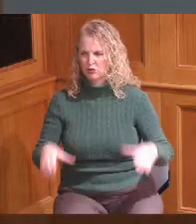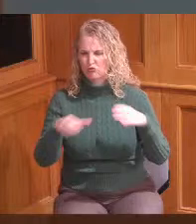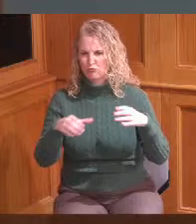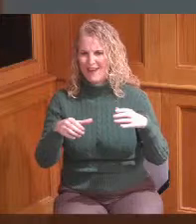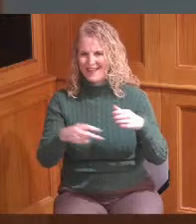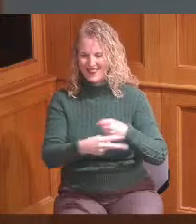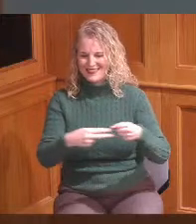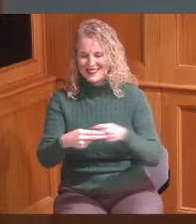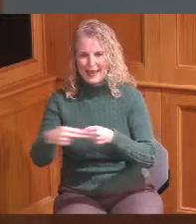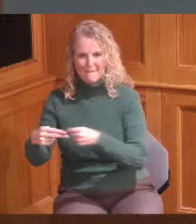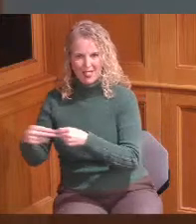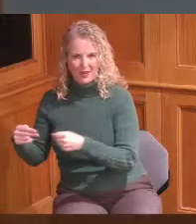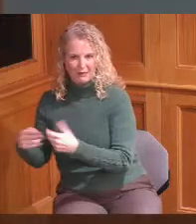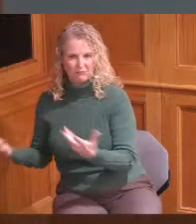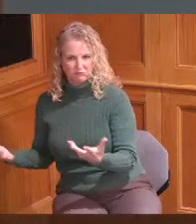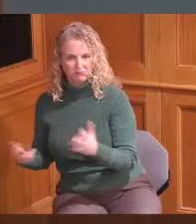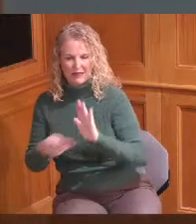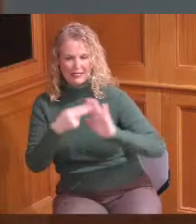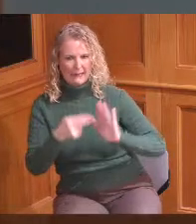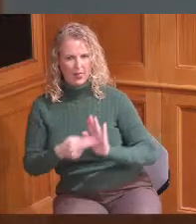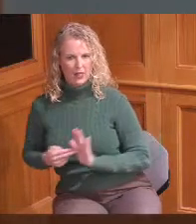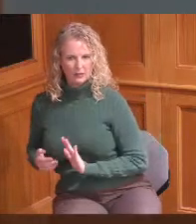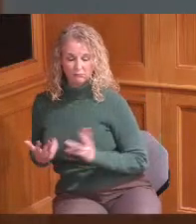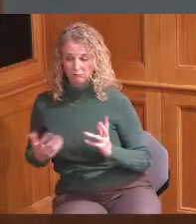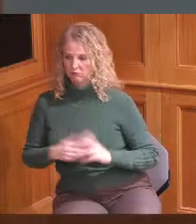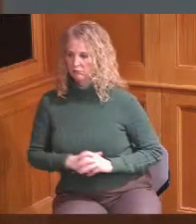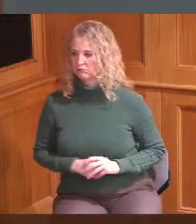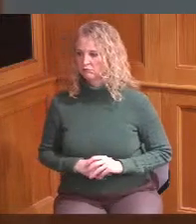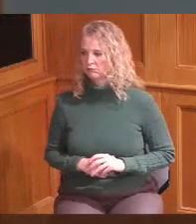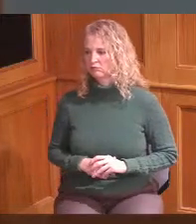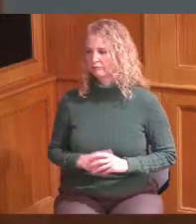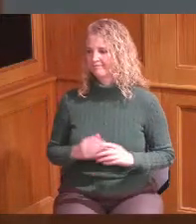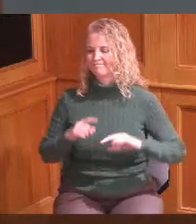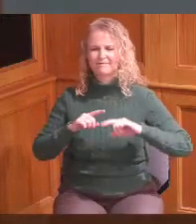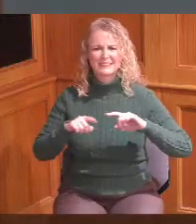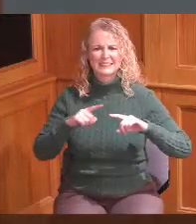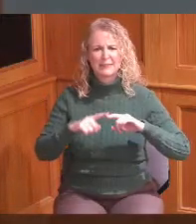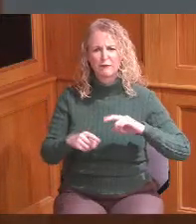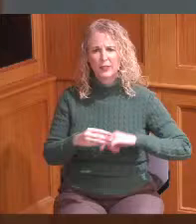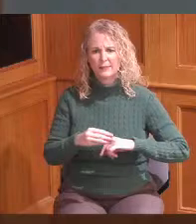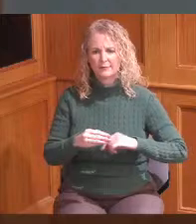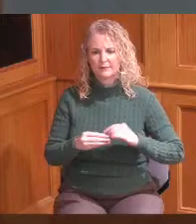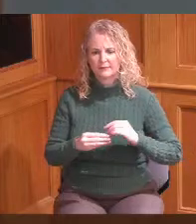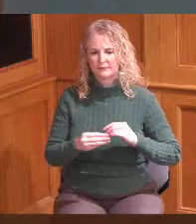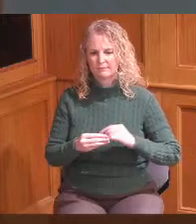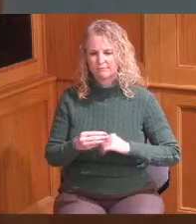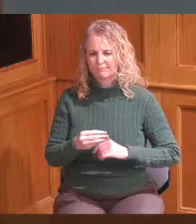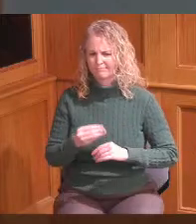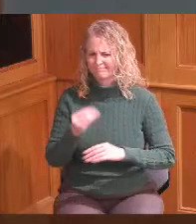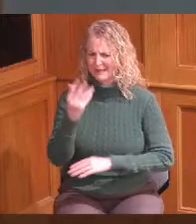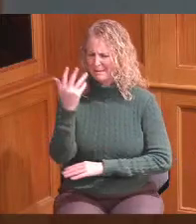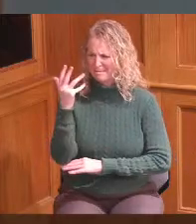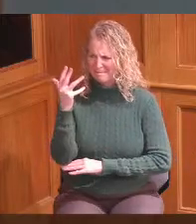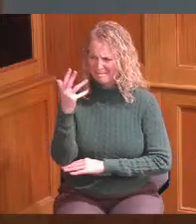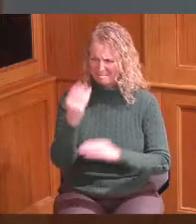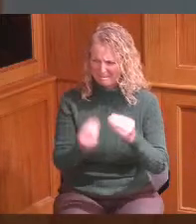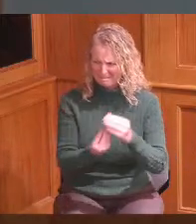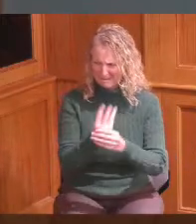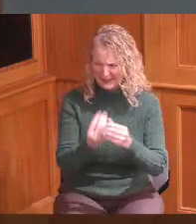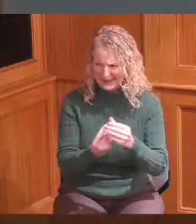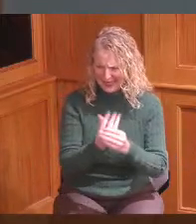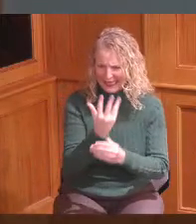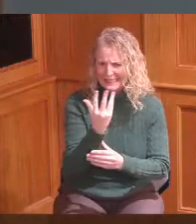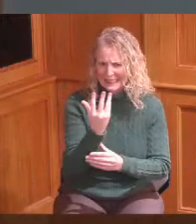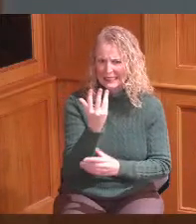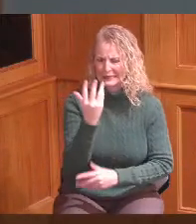agricultural sector to provide different plantings and soil conservation practices on the land that help